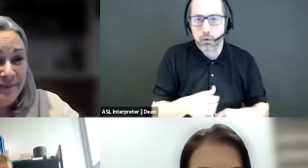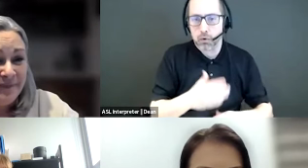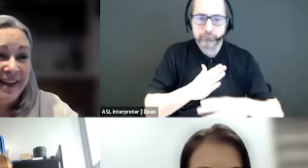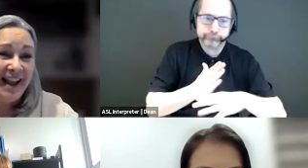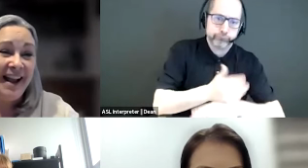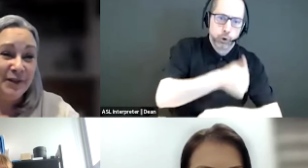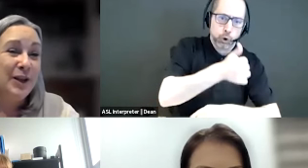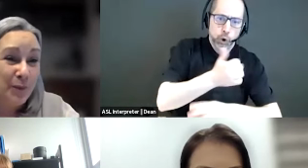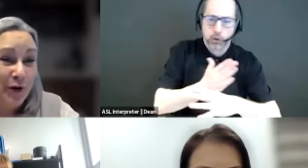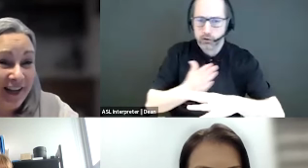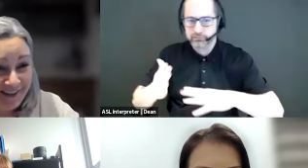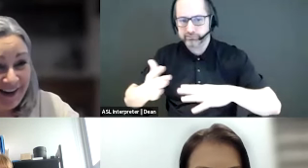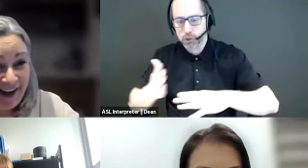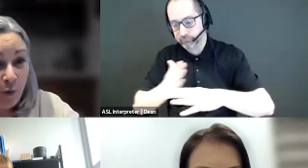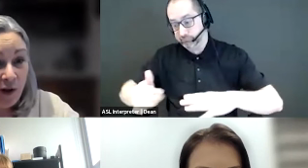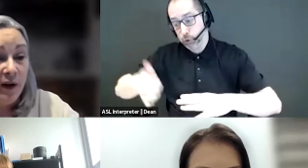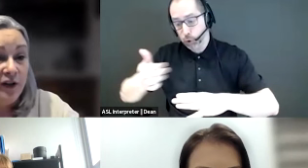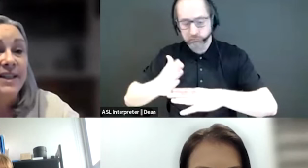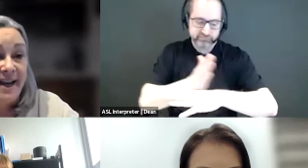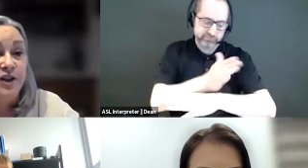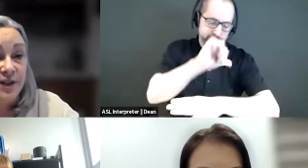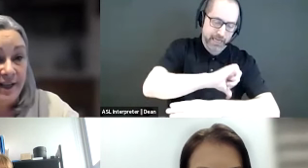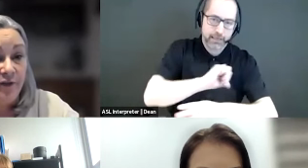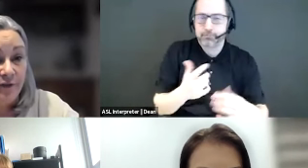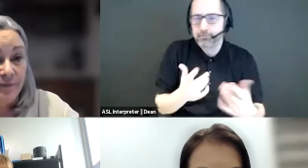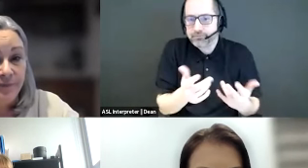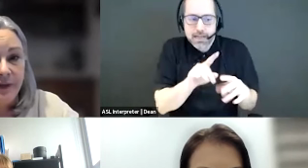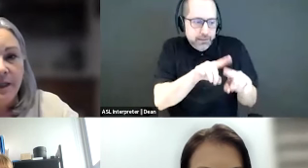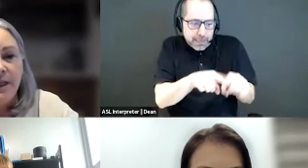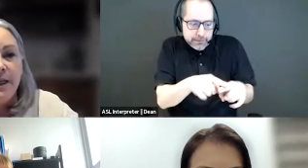accurate as what you put in and how well you understand yourself.